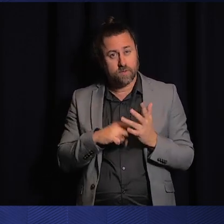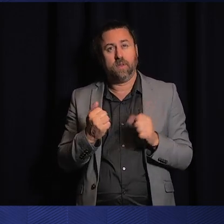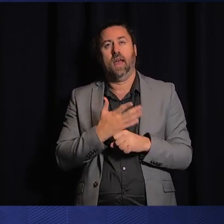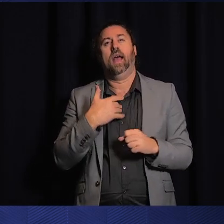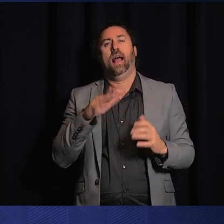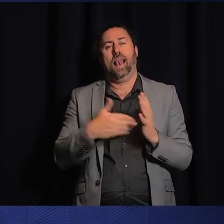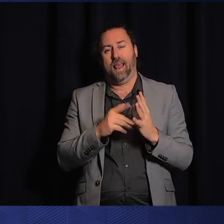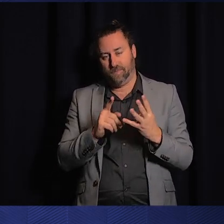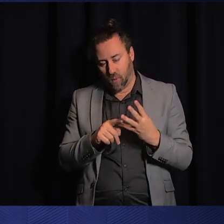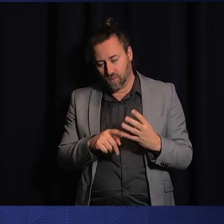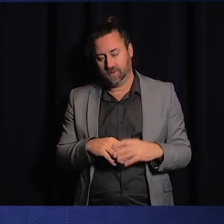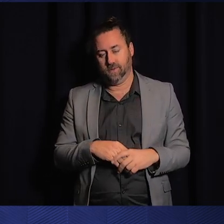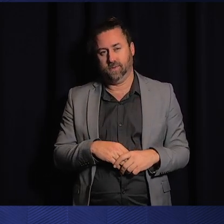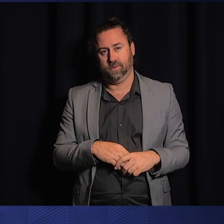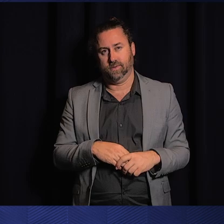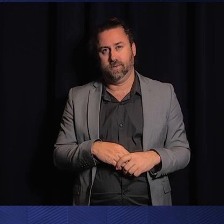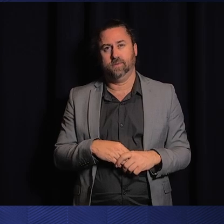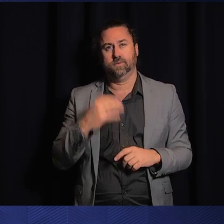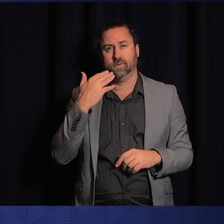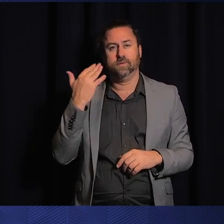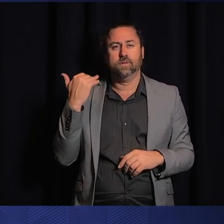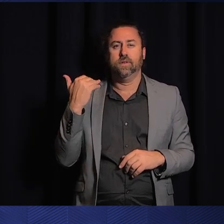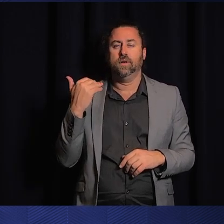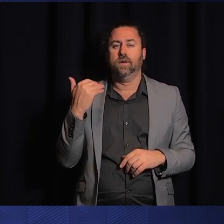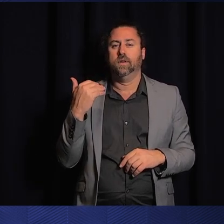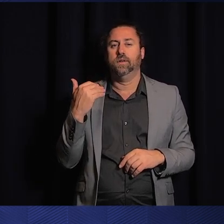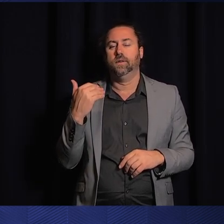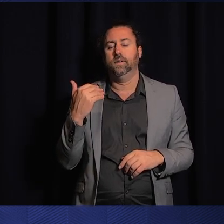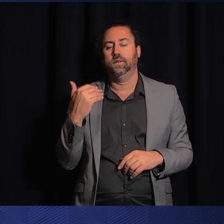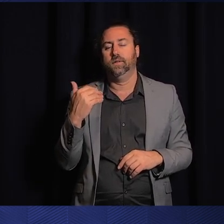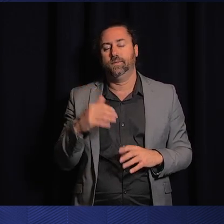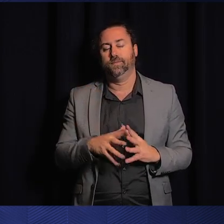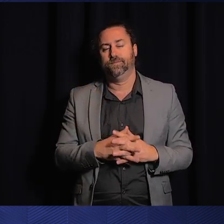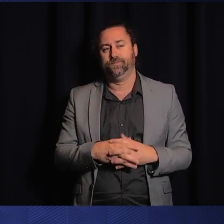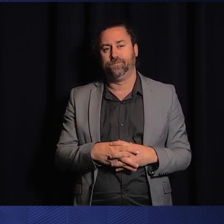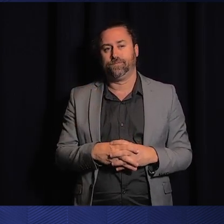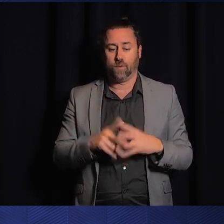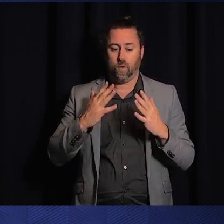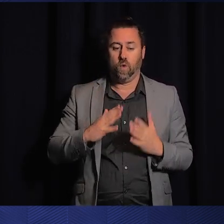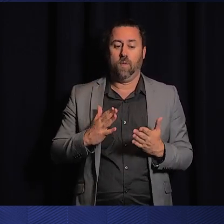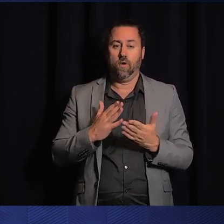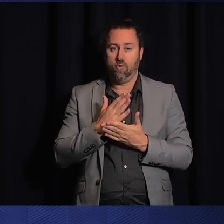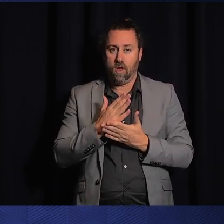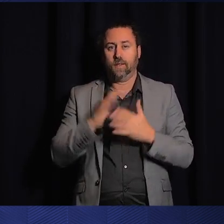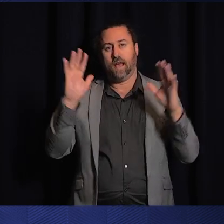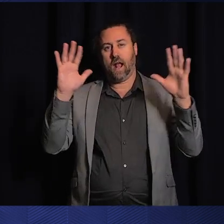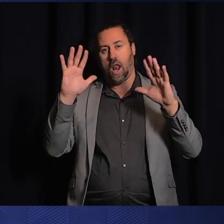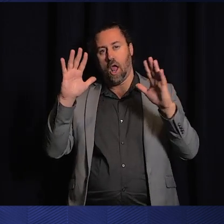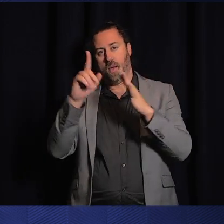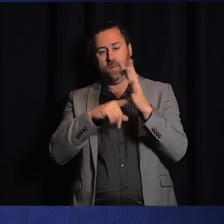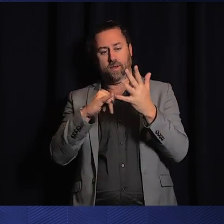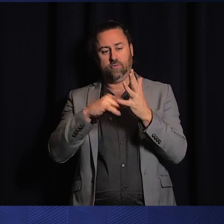last point is, we've just had the Special Rapporteur for Human Rights and Climate Justice come